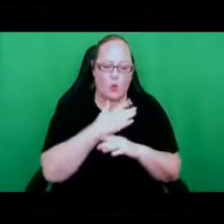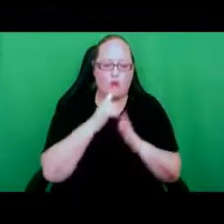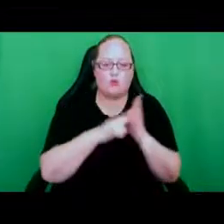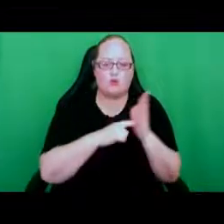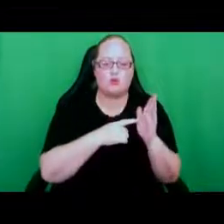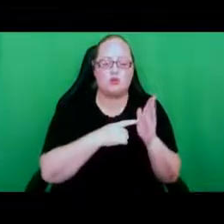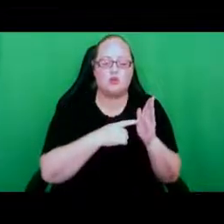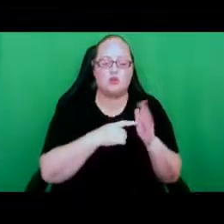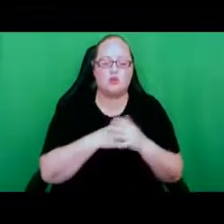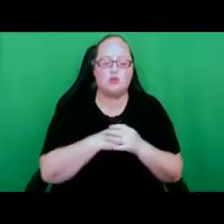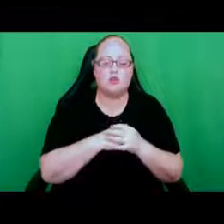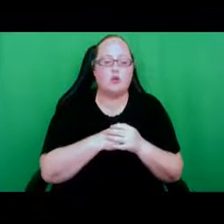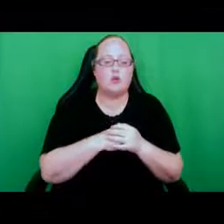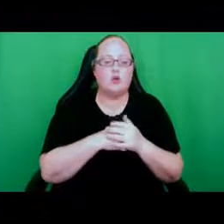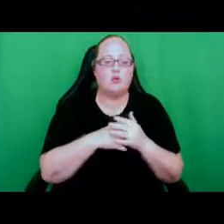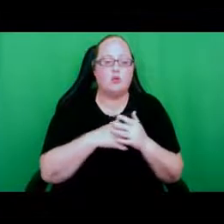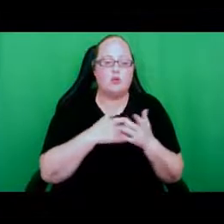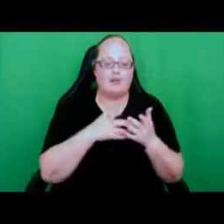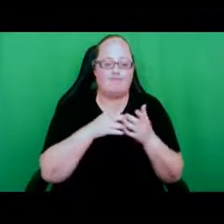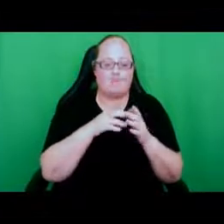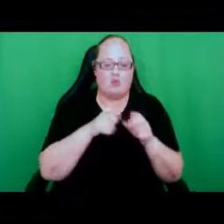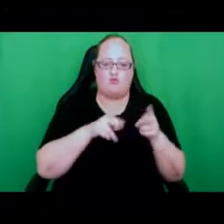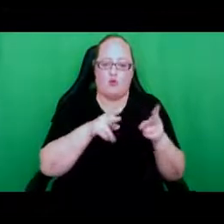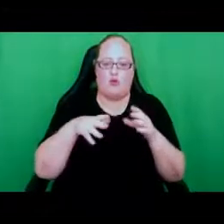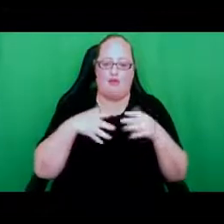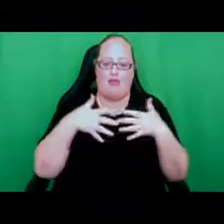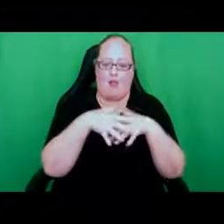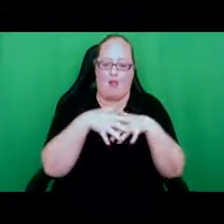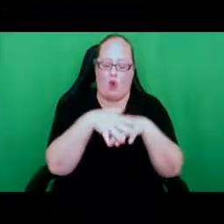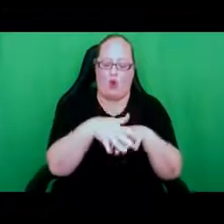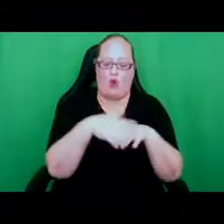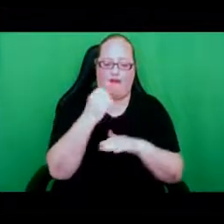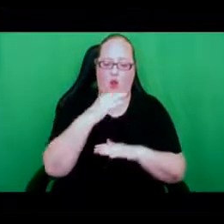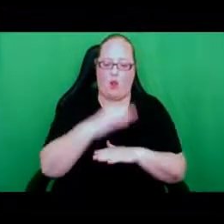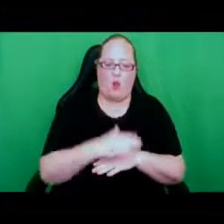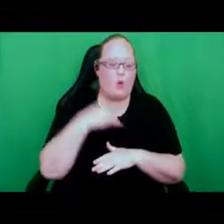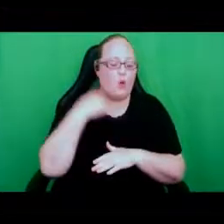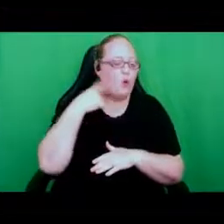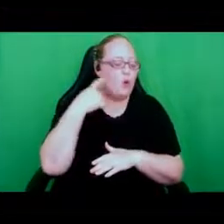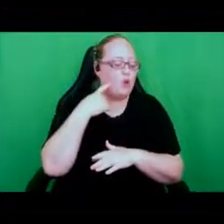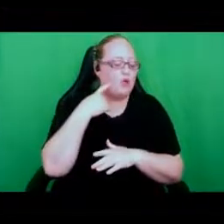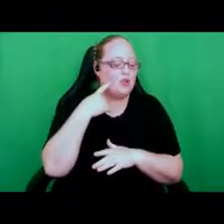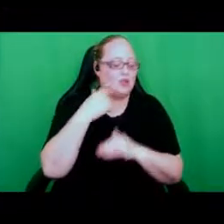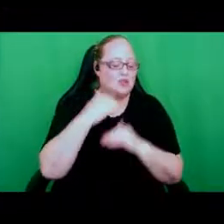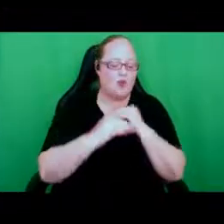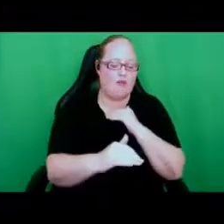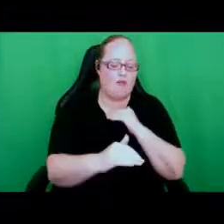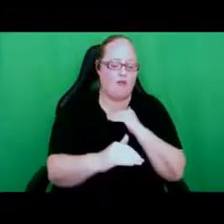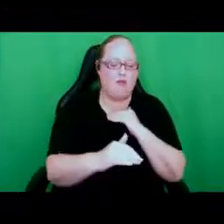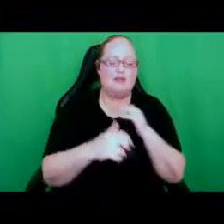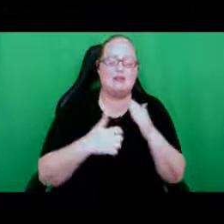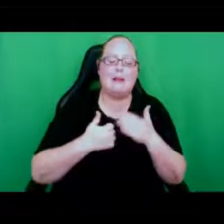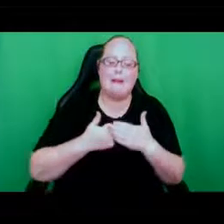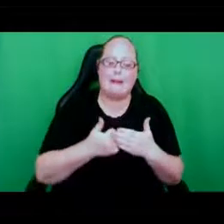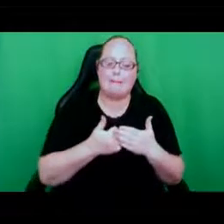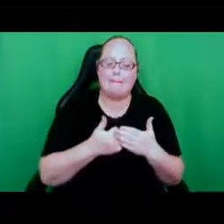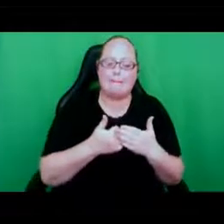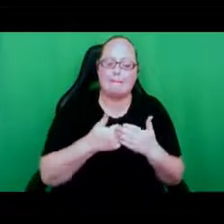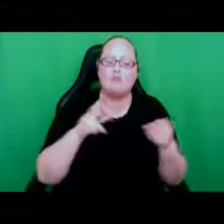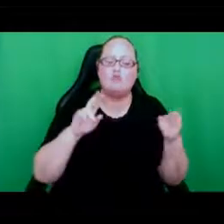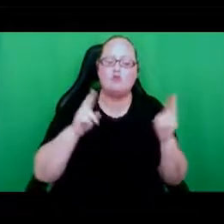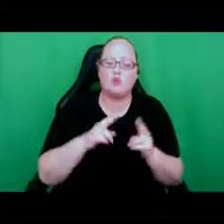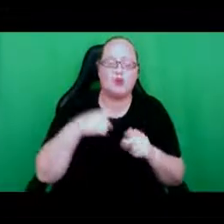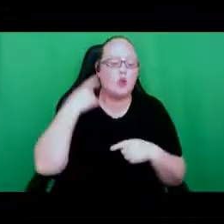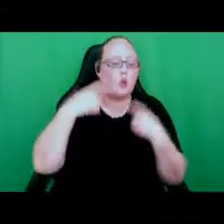on the wider road network. This low noise surfacing will help reduce the noise impact on